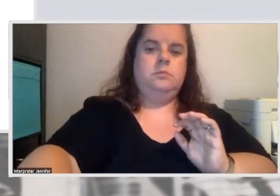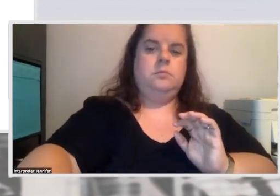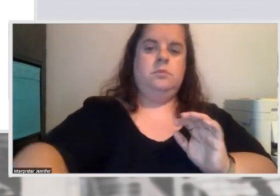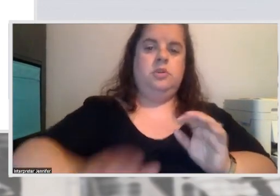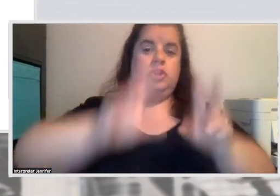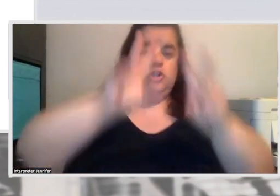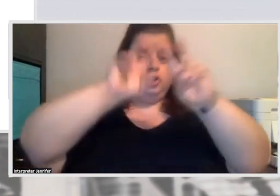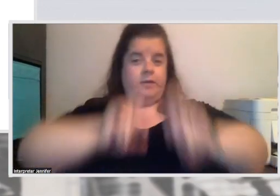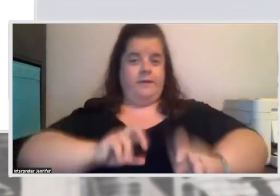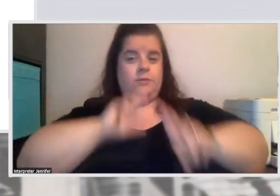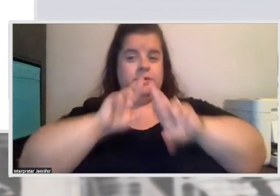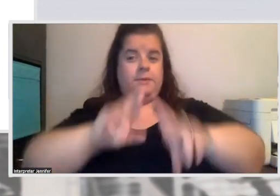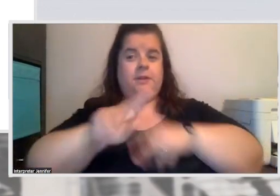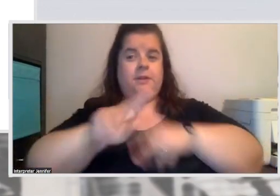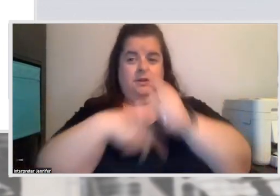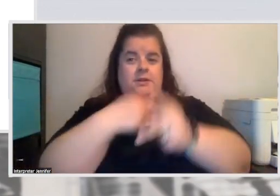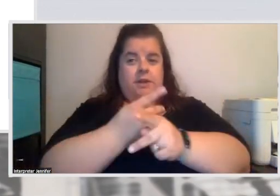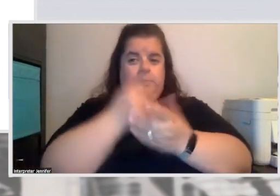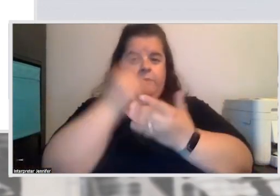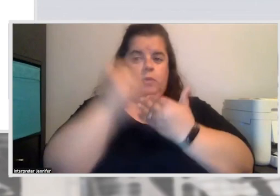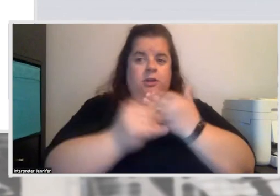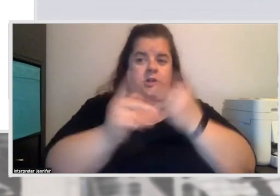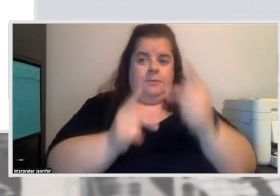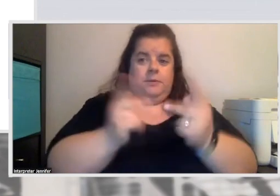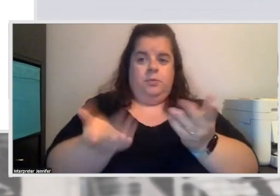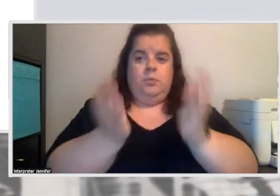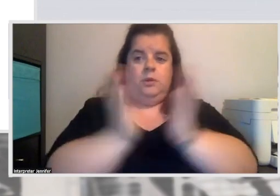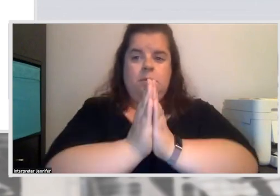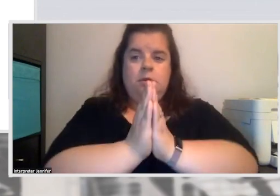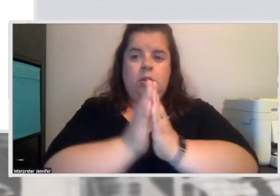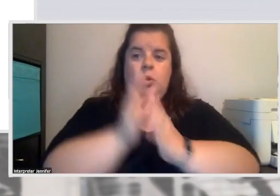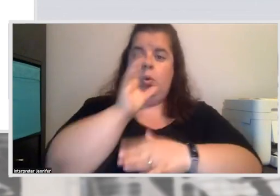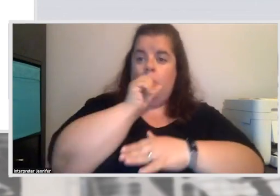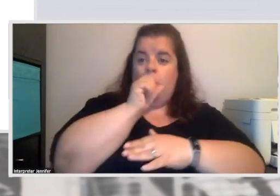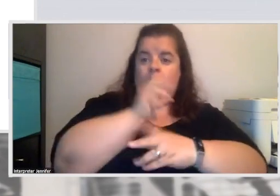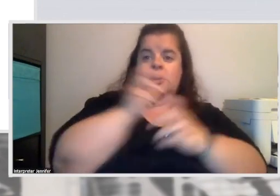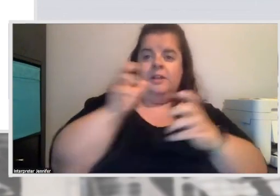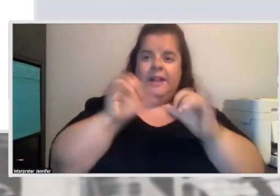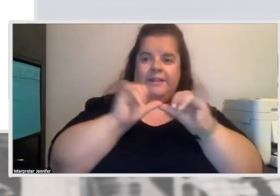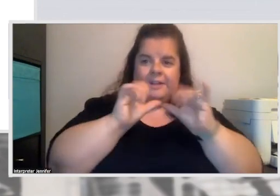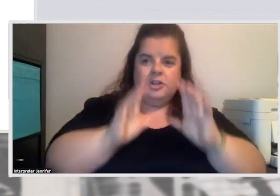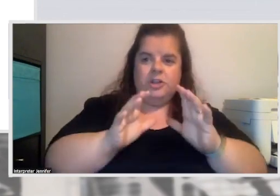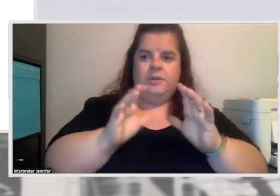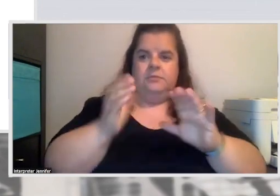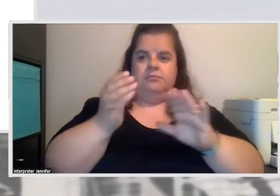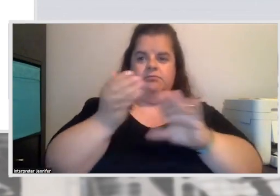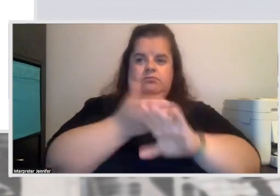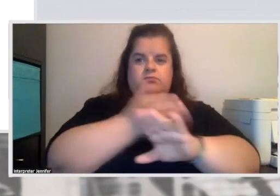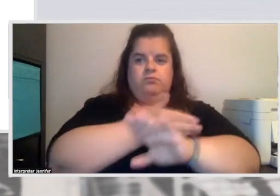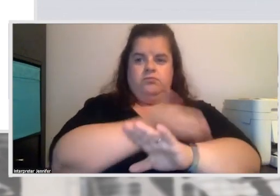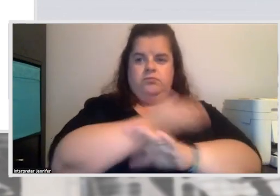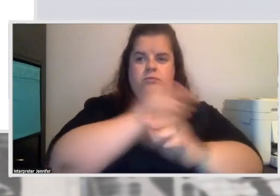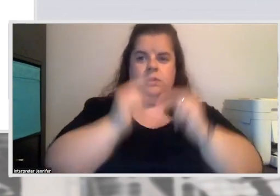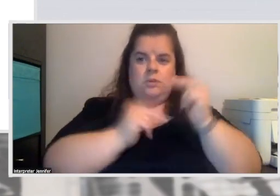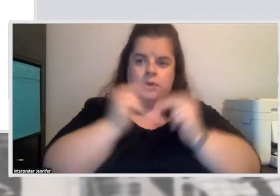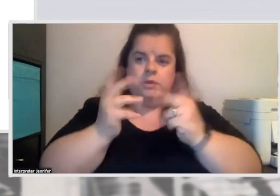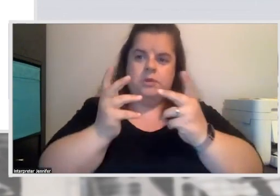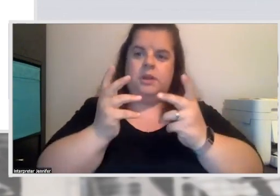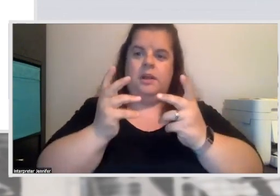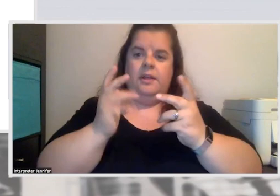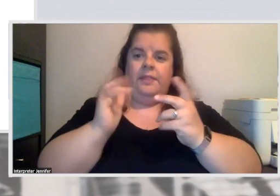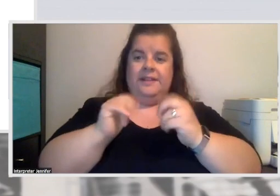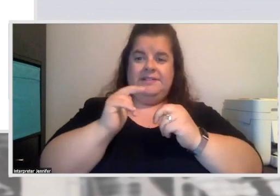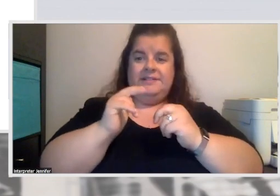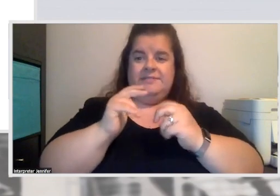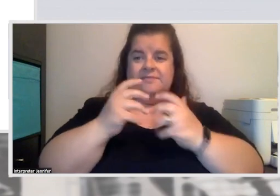of projects that people requested. The orange section is a lot of engineering and construction. So that's our facilities. That's a lot of the work the